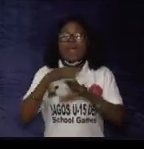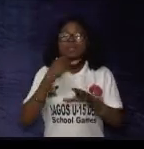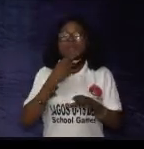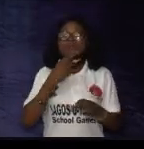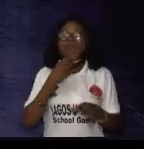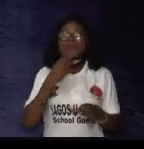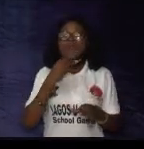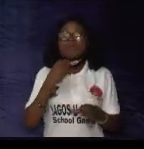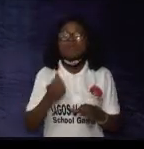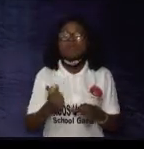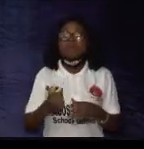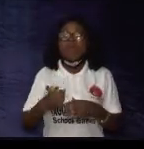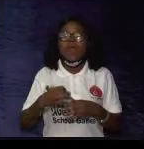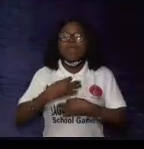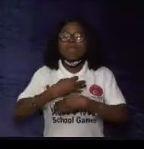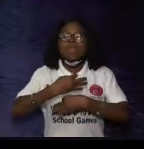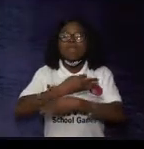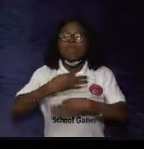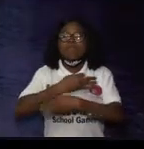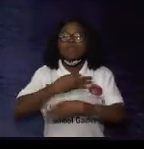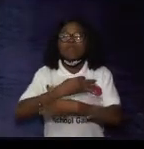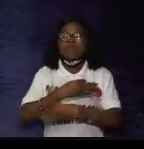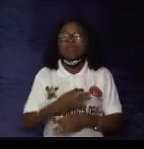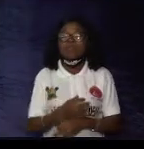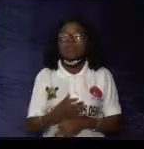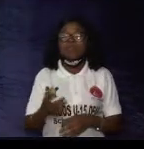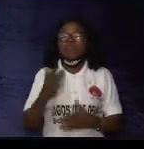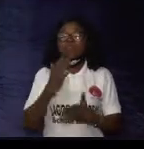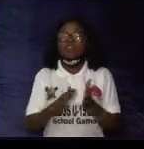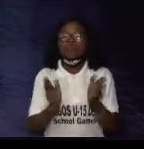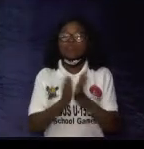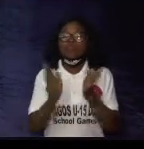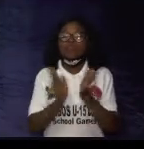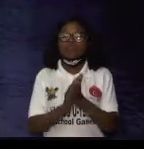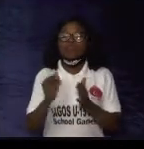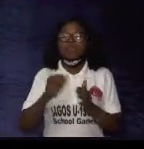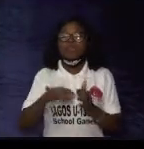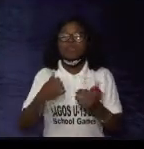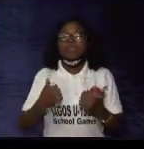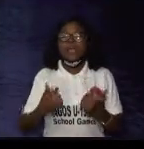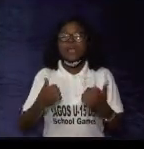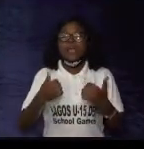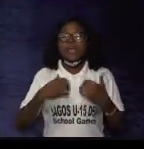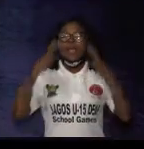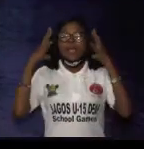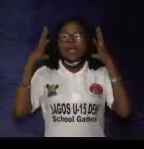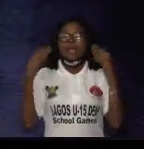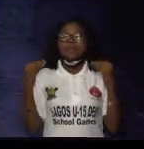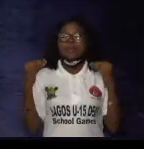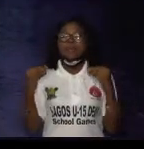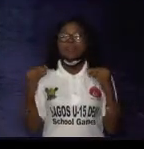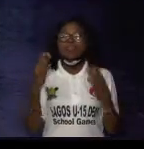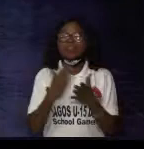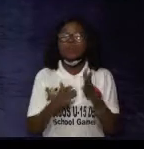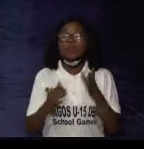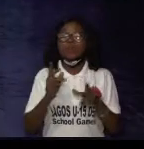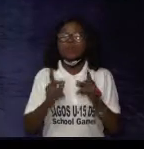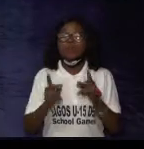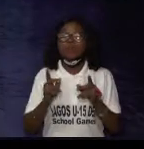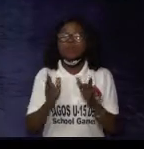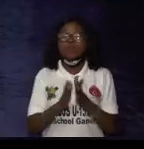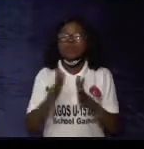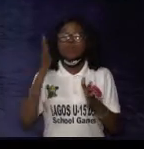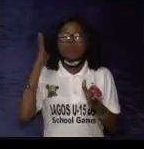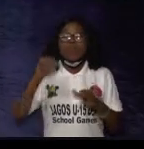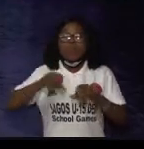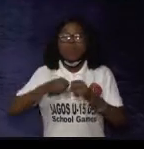sugar factory. Some schools, they experienced people breaking into their schools because